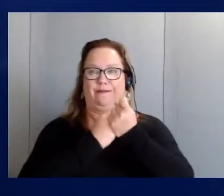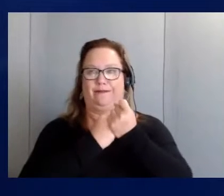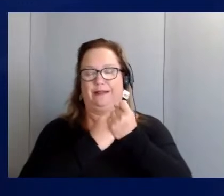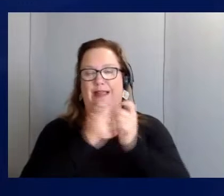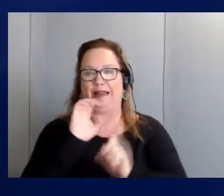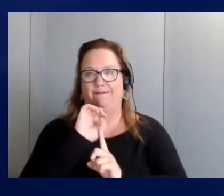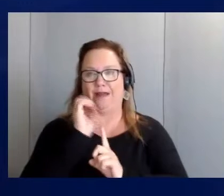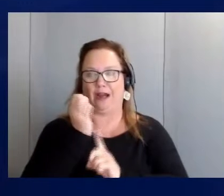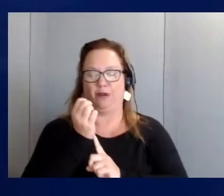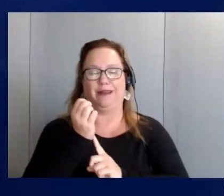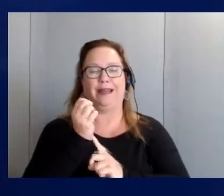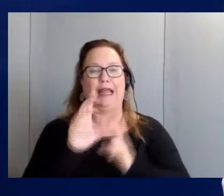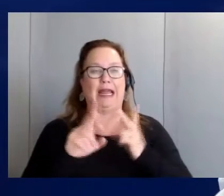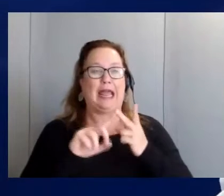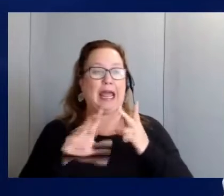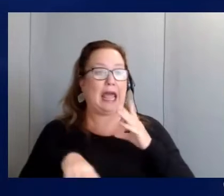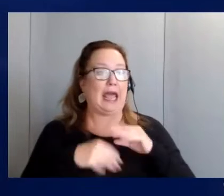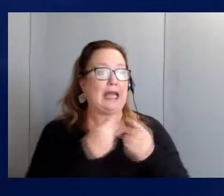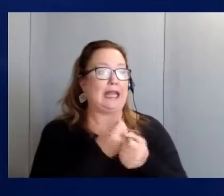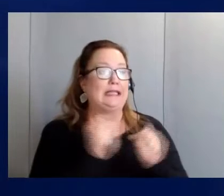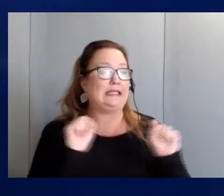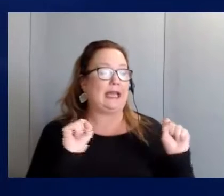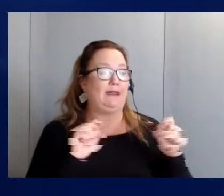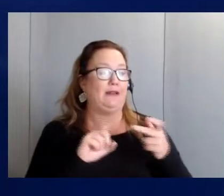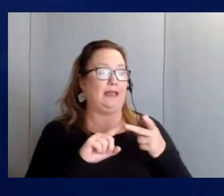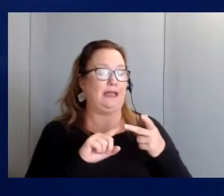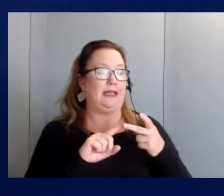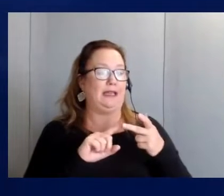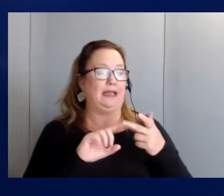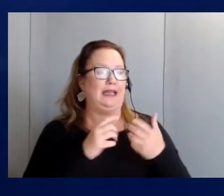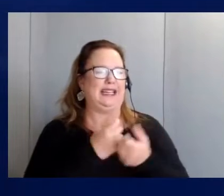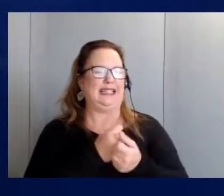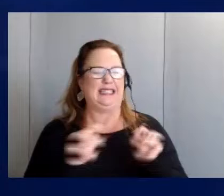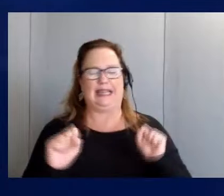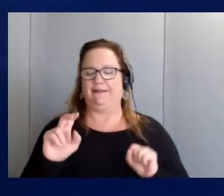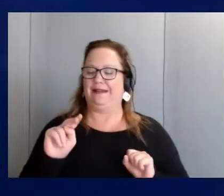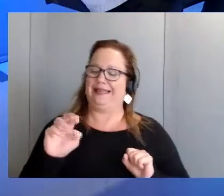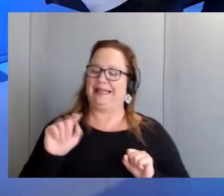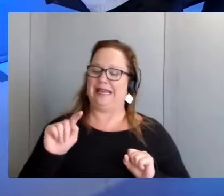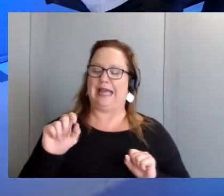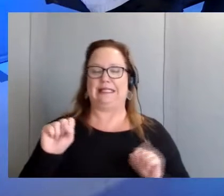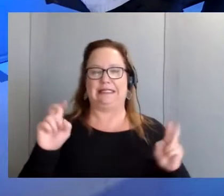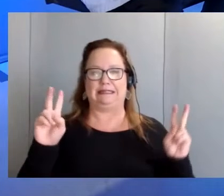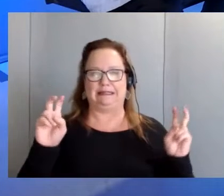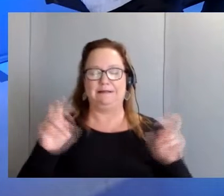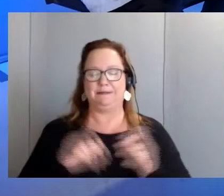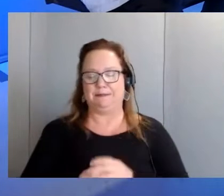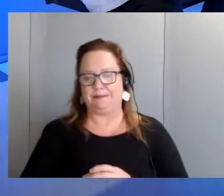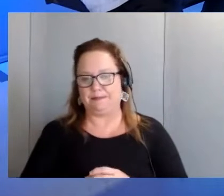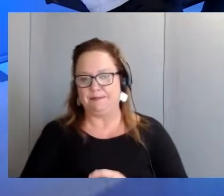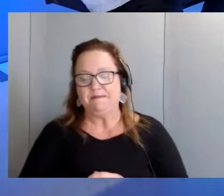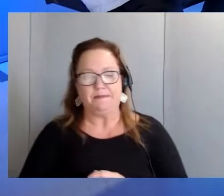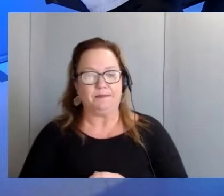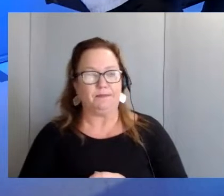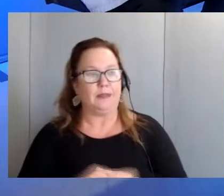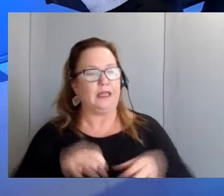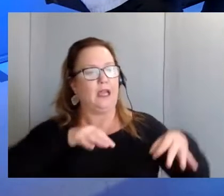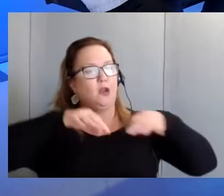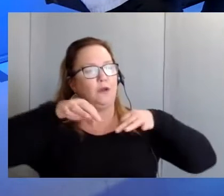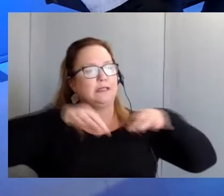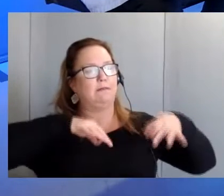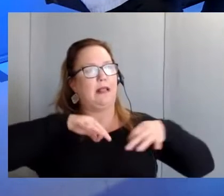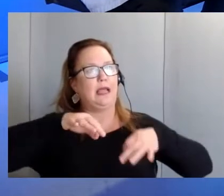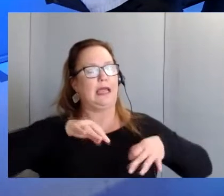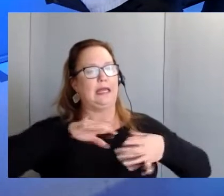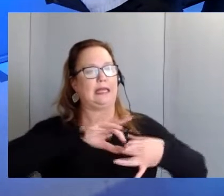adds safety and adds safety nets around all of the things that they're doing in life. All right, Tanya wants to know, can you please define or explain the